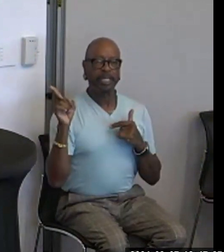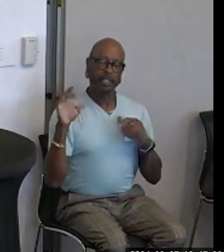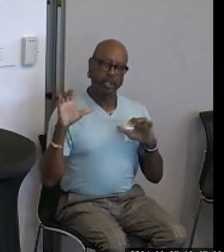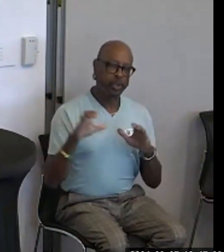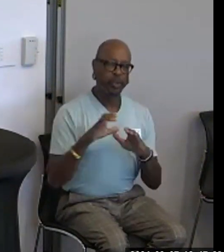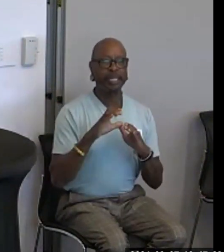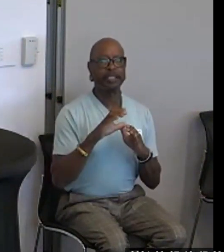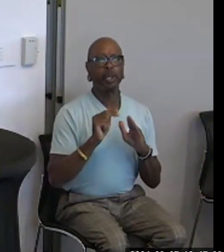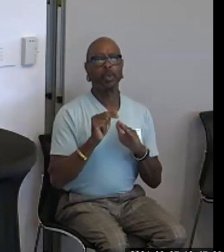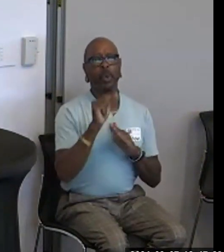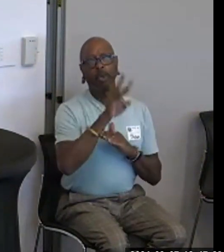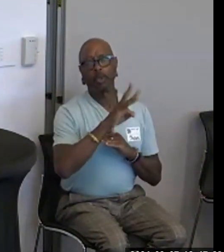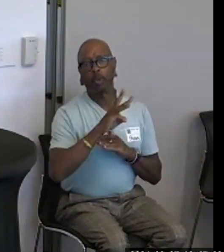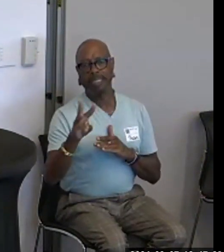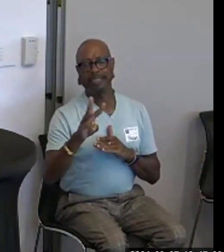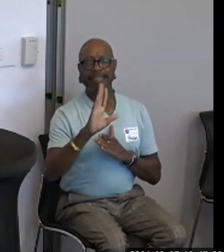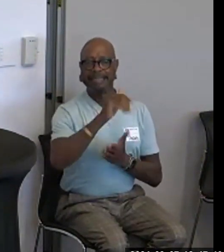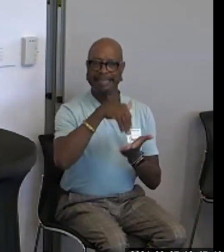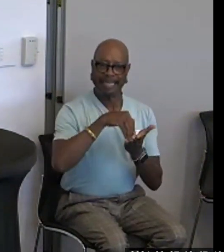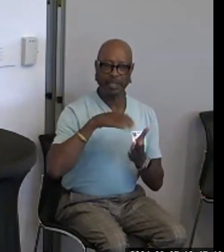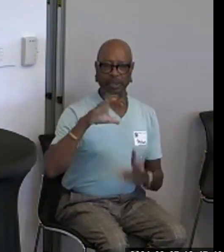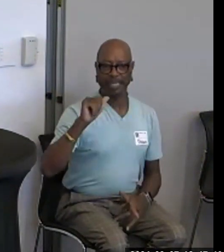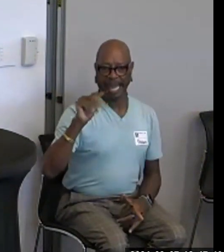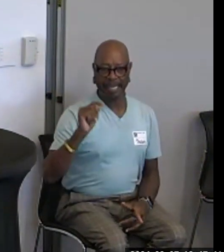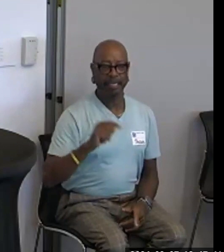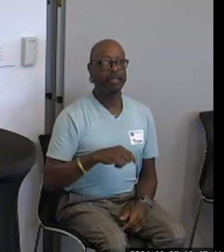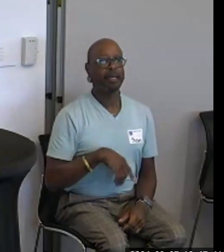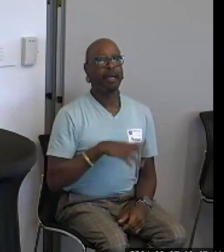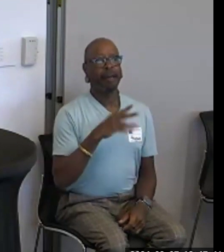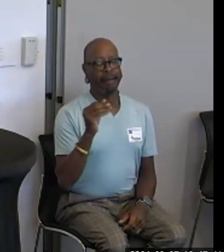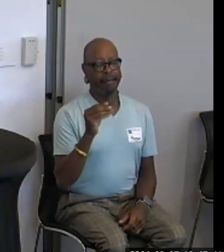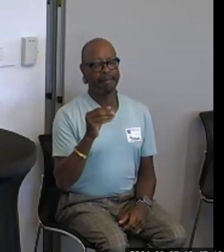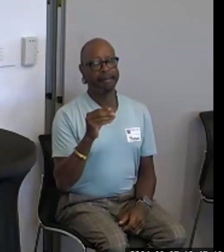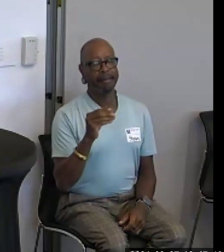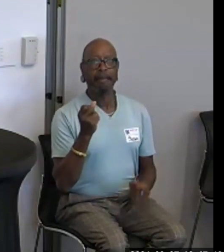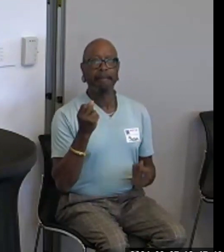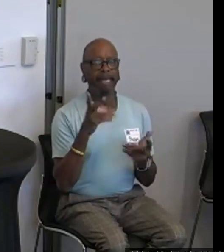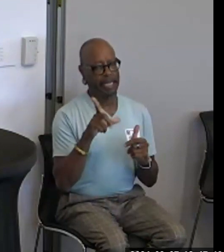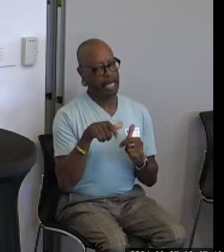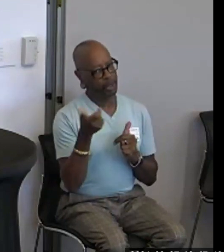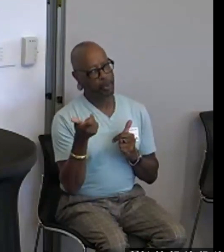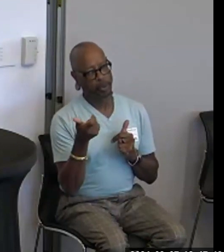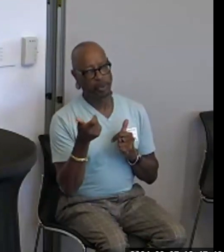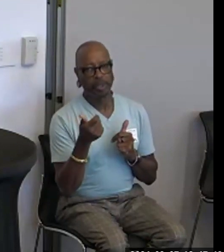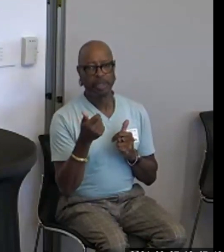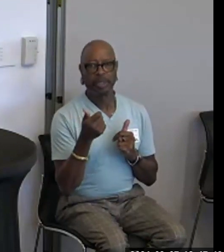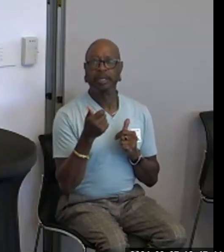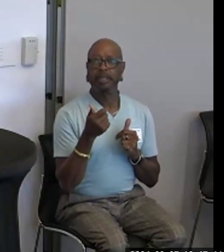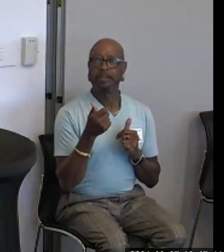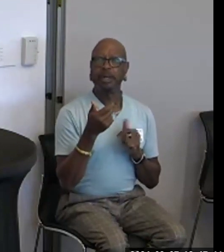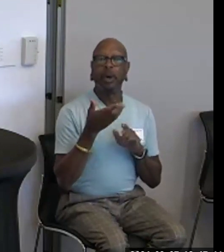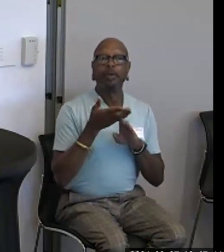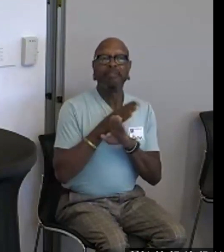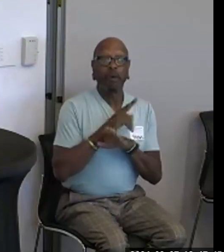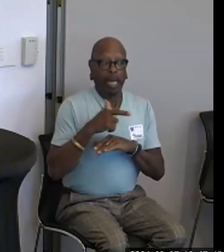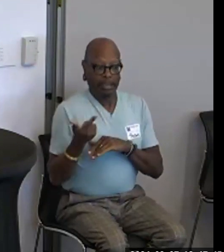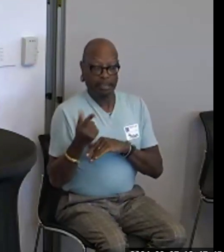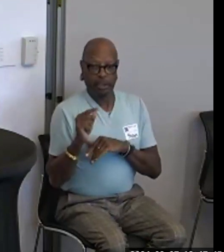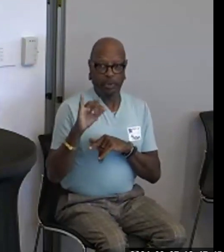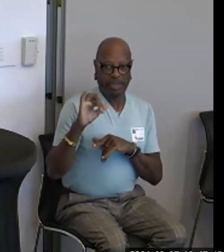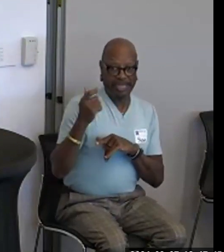Northwest Center CAT, and of course, many others. And before I hand it to Ting